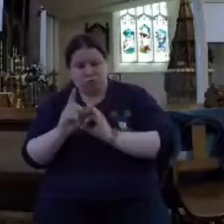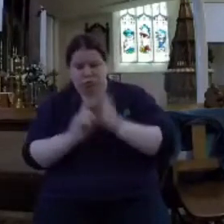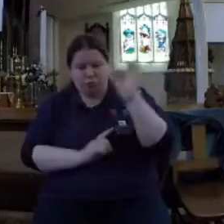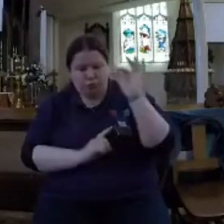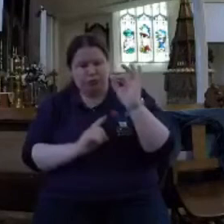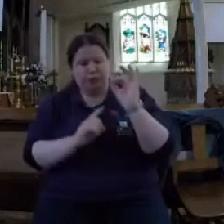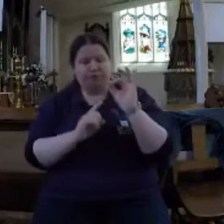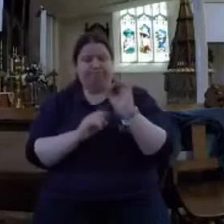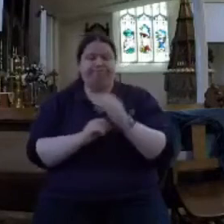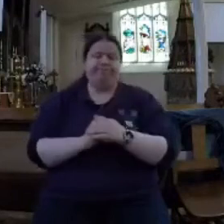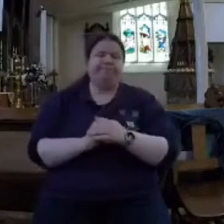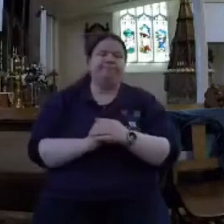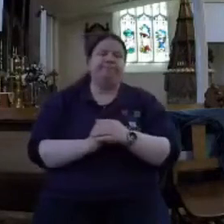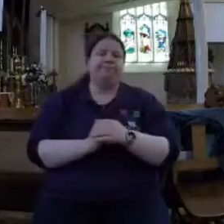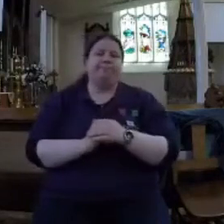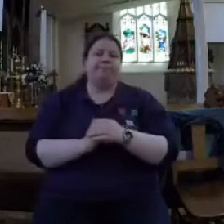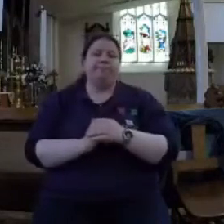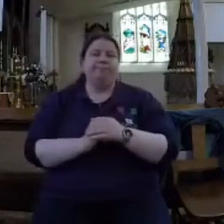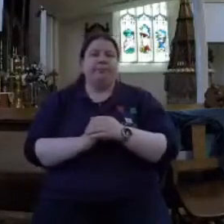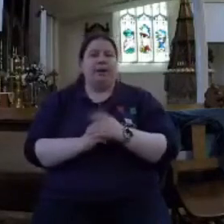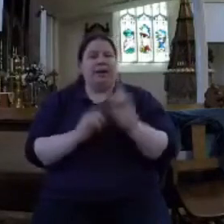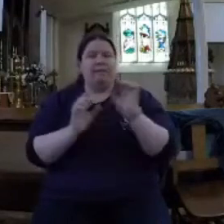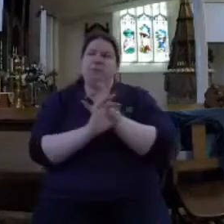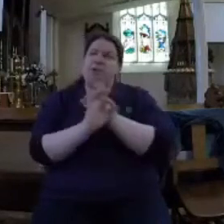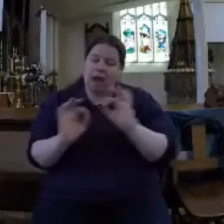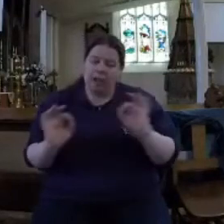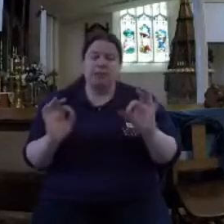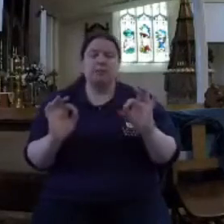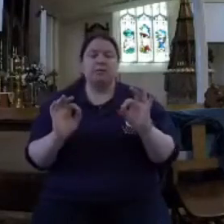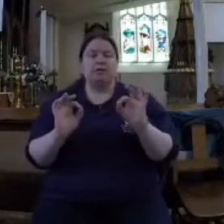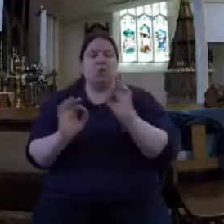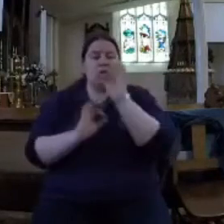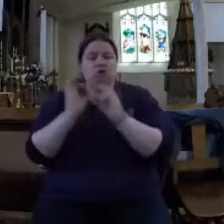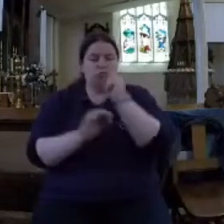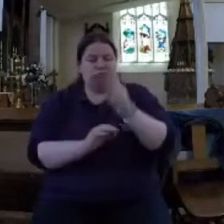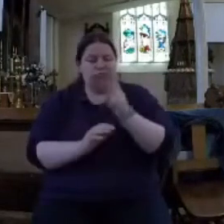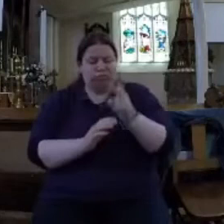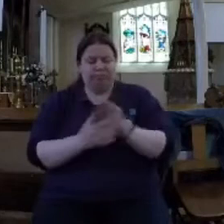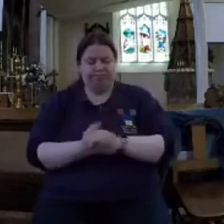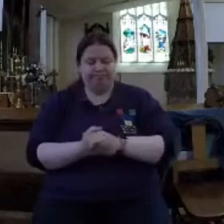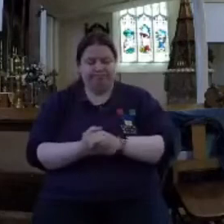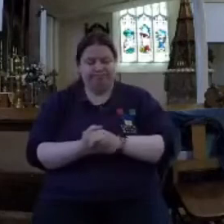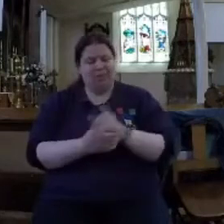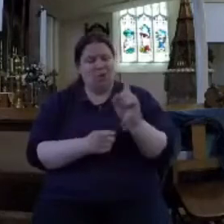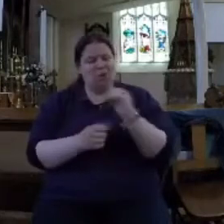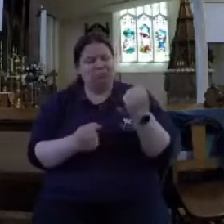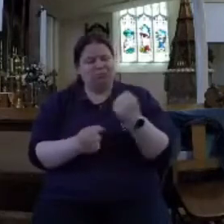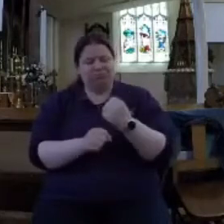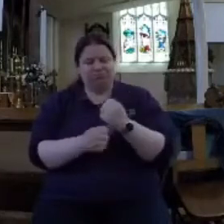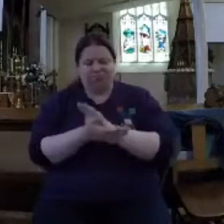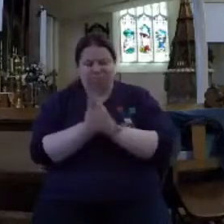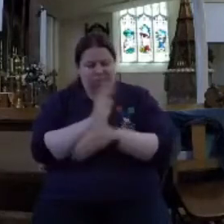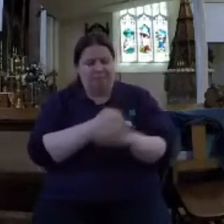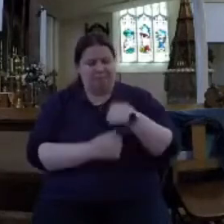going to leave a minute of silence. I'm going to read those questions again, and then we'll finish. What's dysfunctional in my